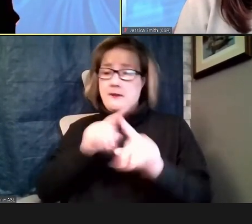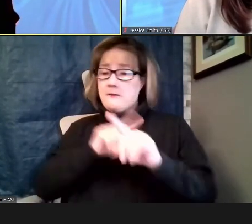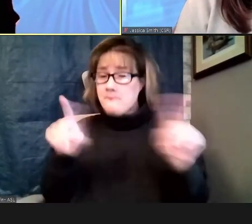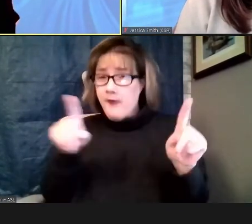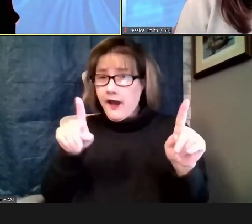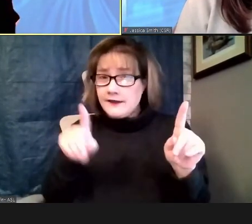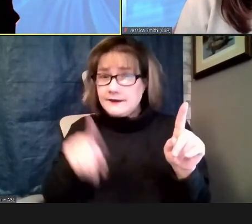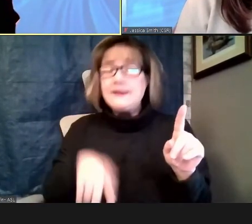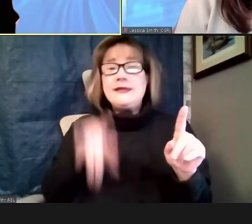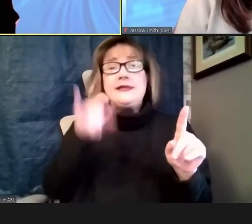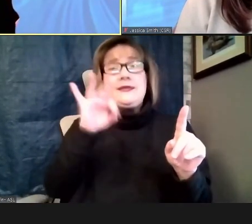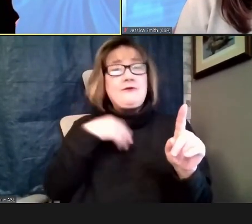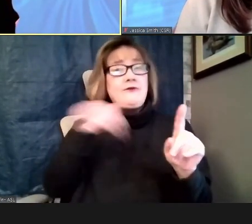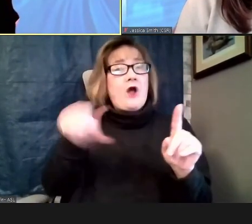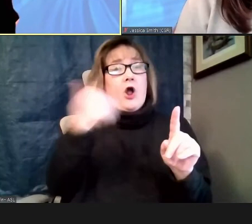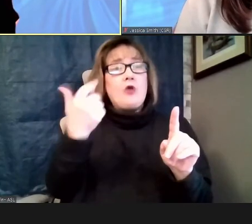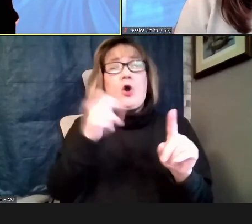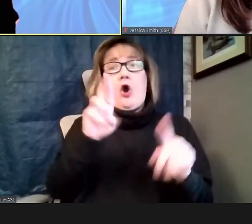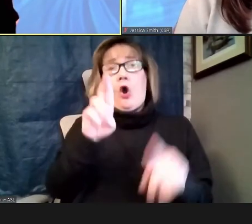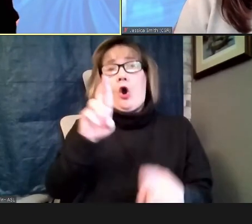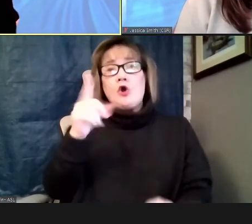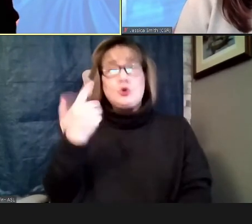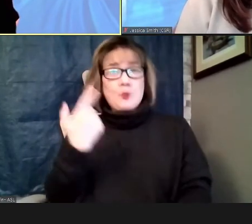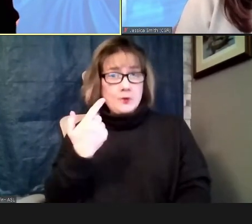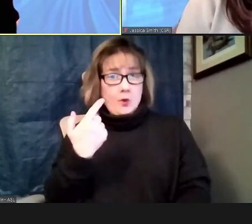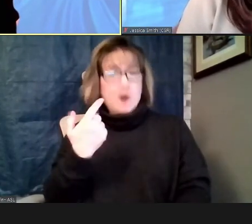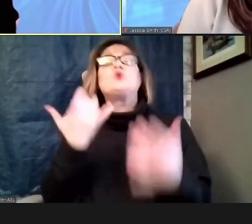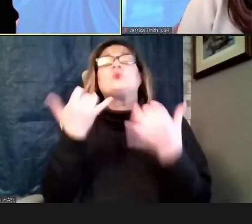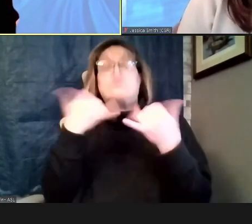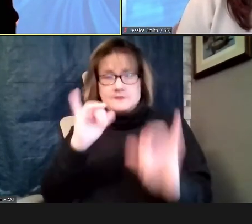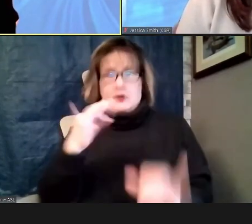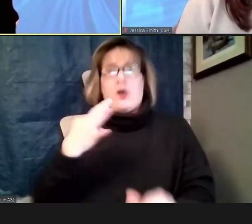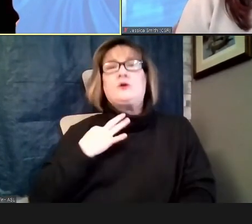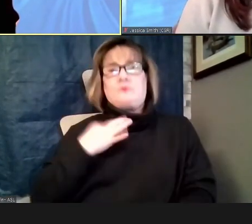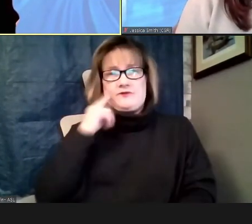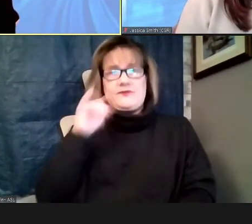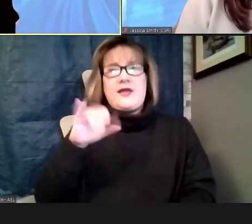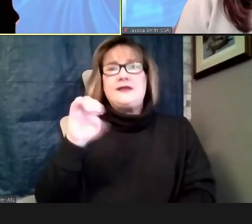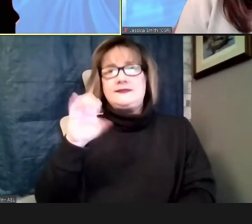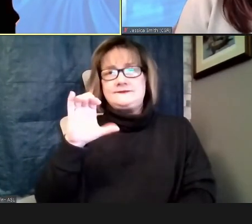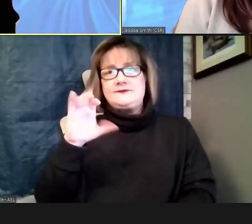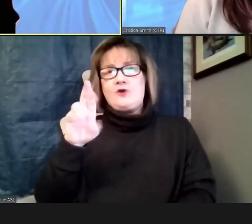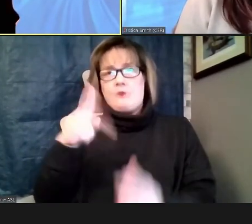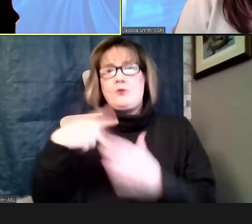another grant like an R21, you're still eligible for the ECR program.